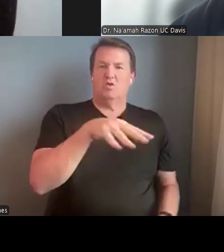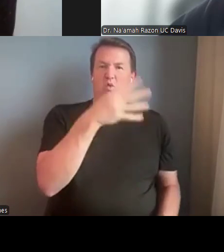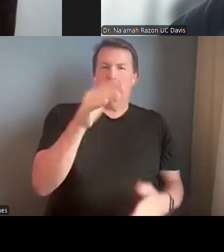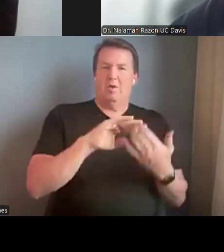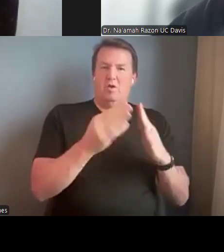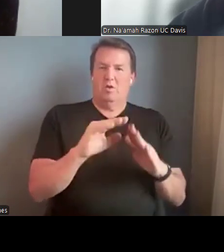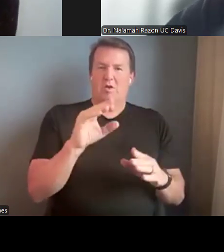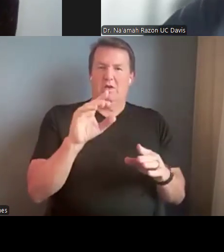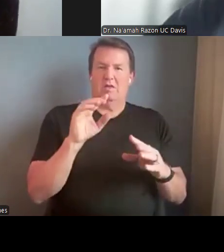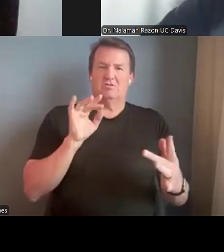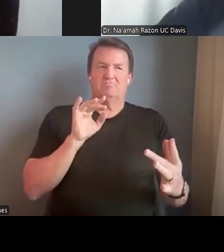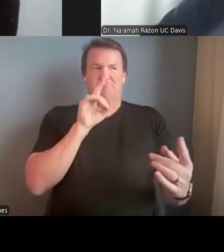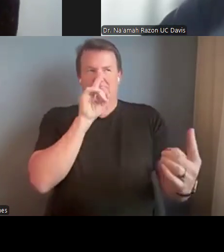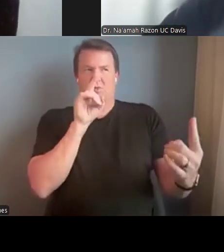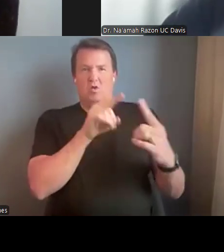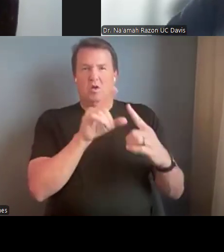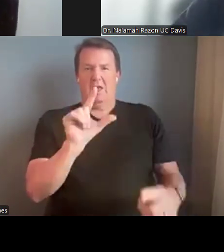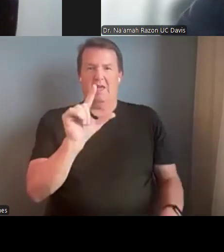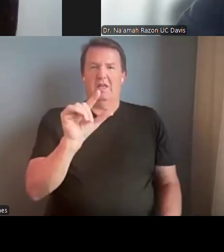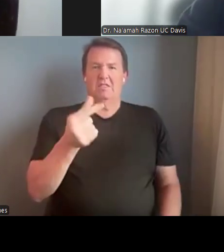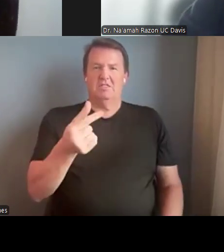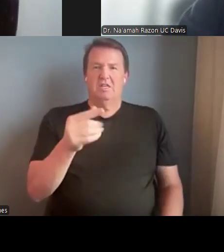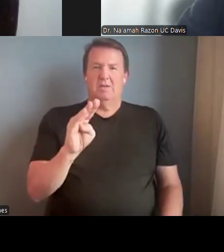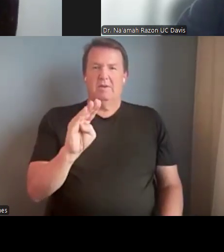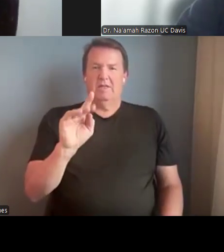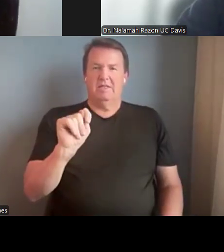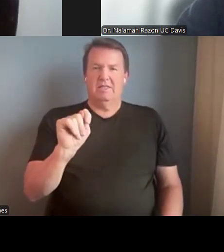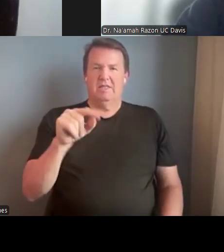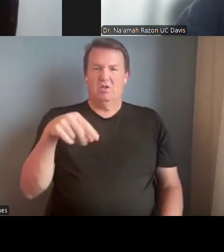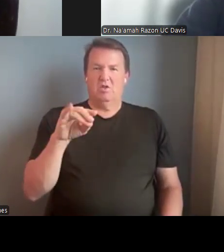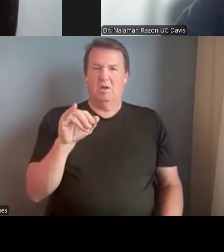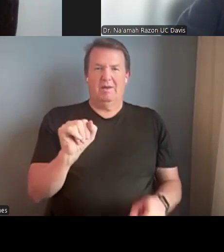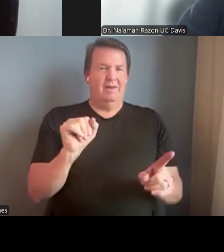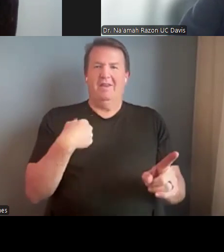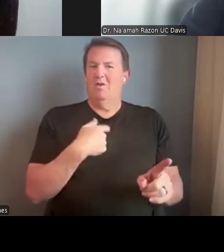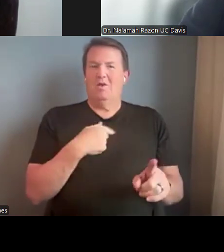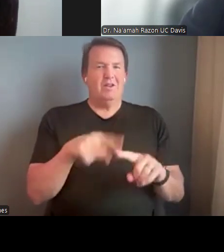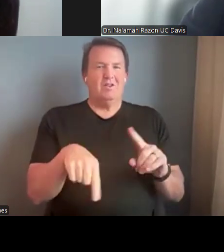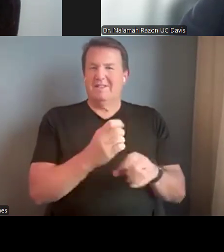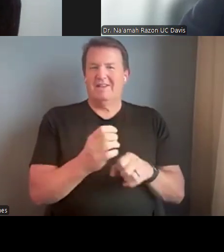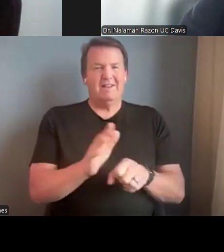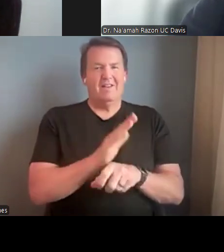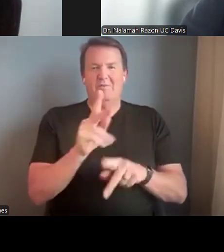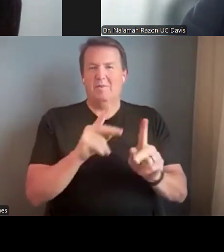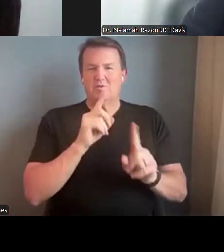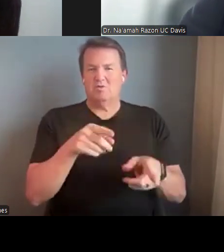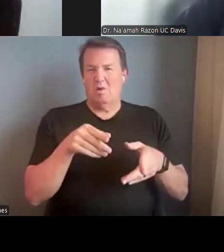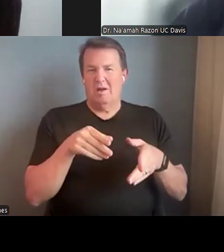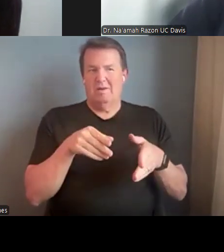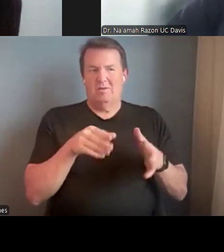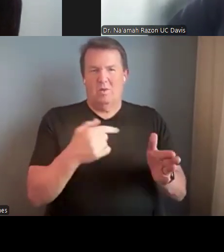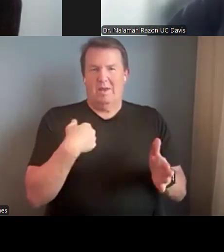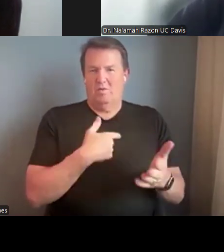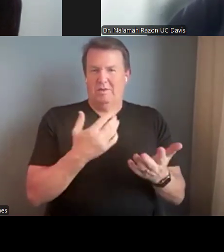LGBTQIA plus community. And we just couldn't get enough folks to respond the way we wanted to. So hoping to connect and see how we